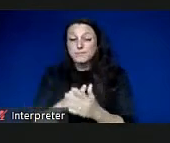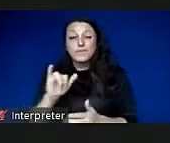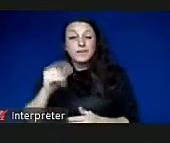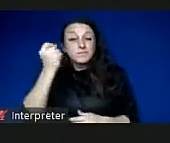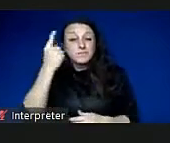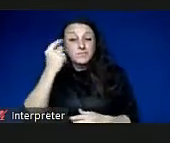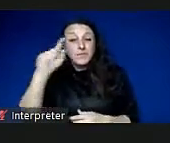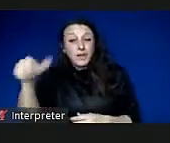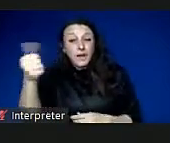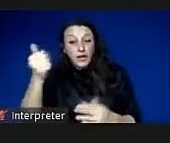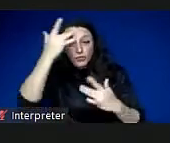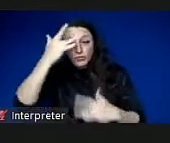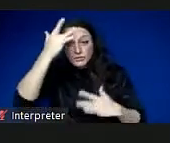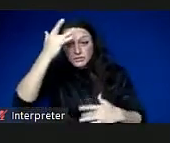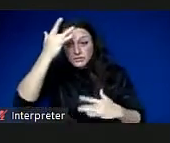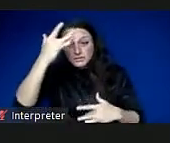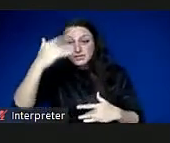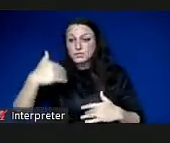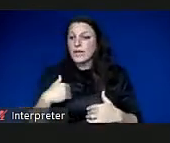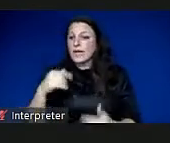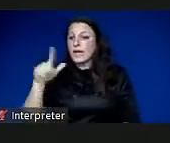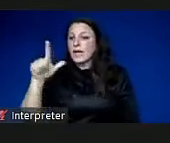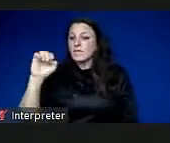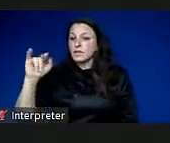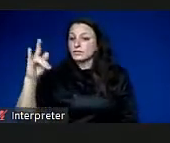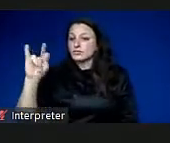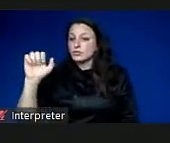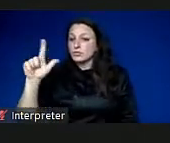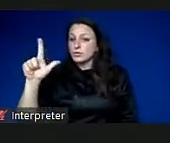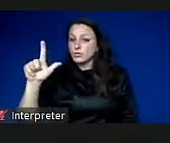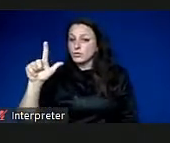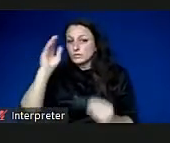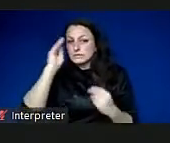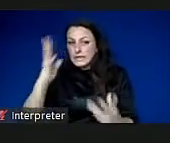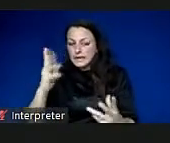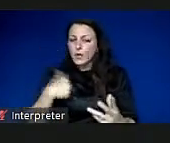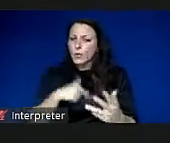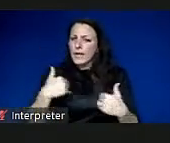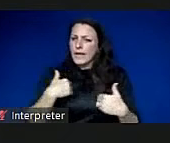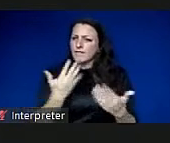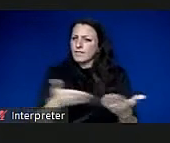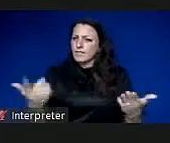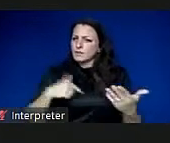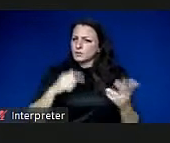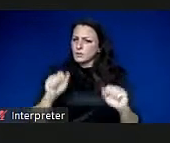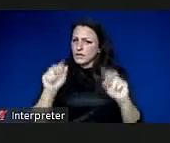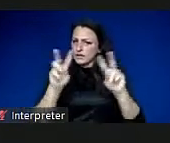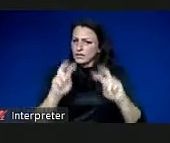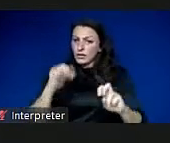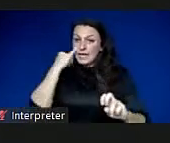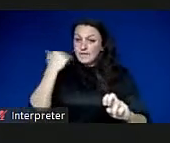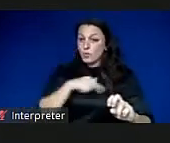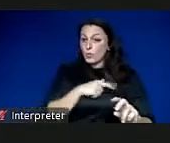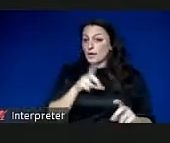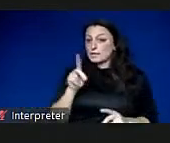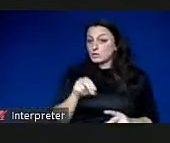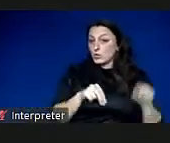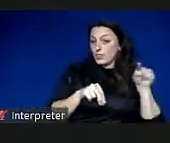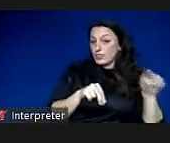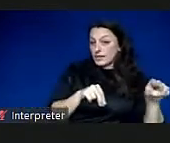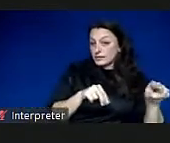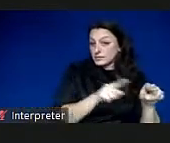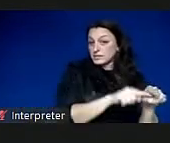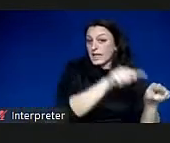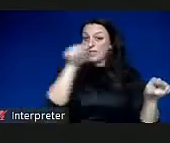illnesses, we have longitudinal data, we have, things that we can look at to say, if we do X, then Y will be the